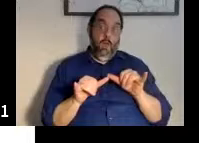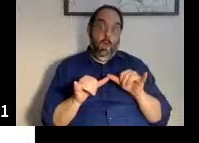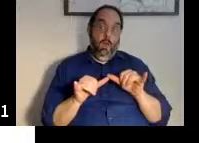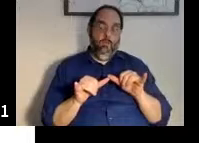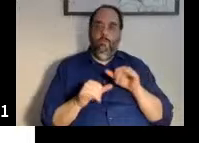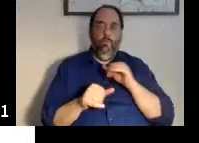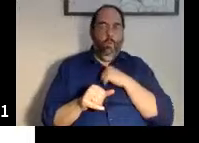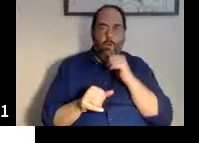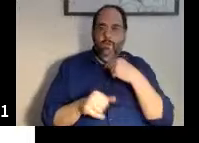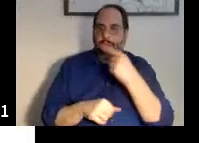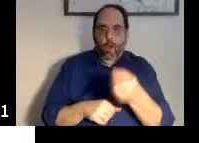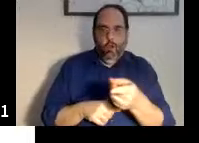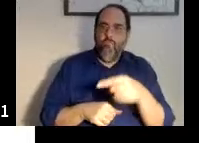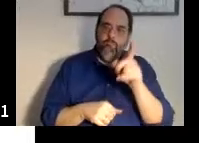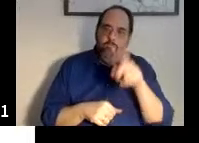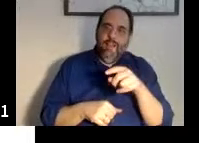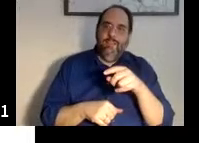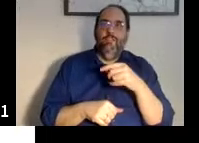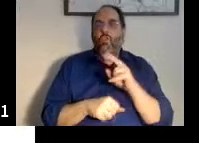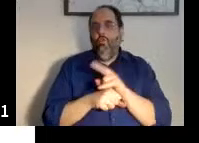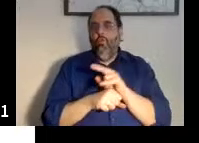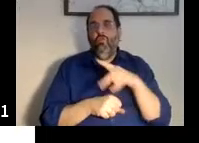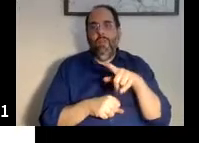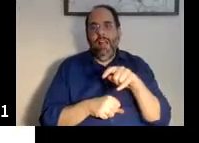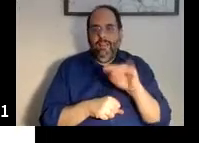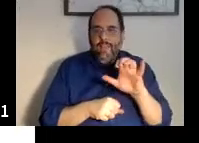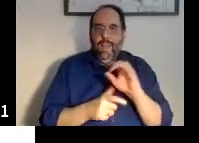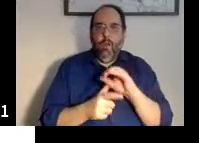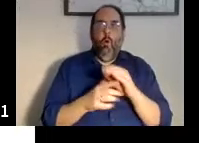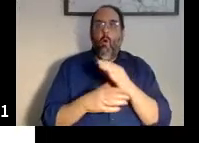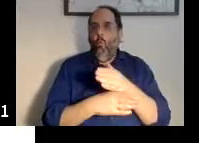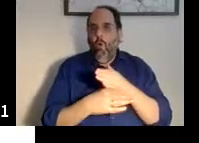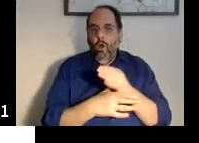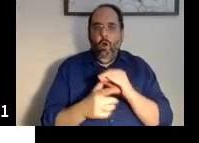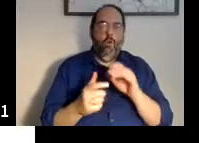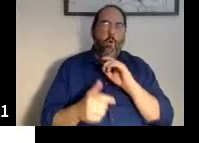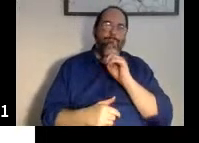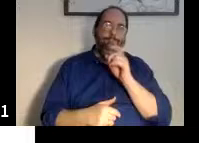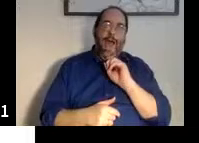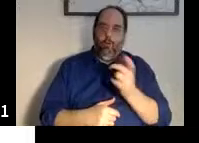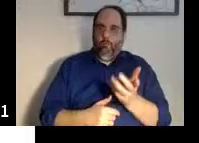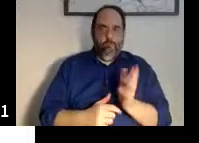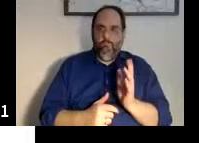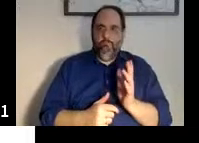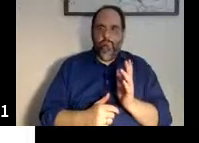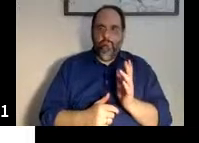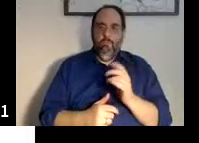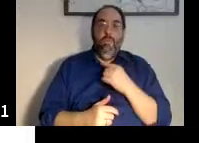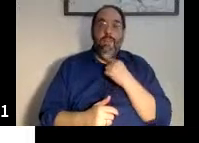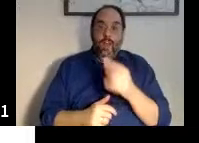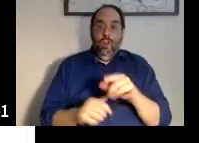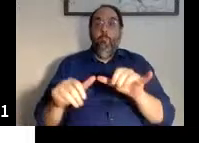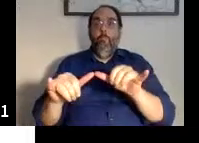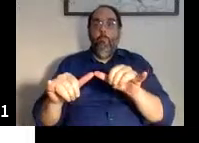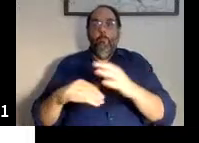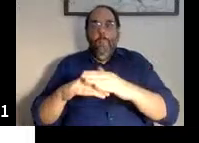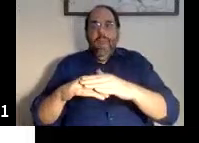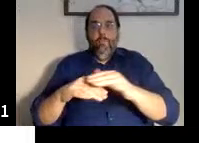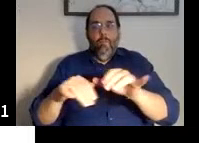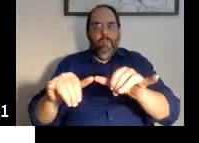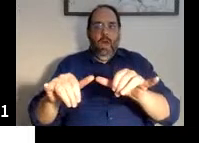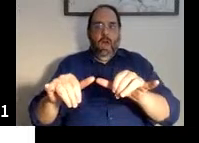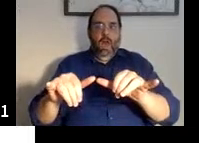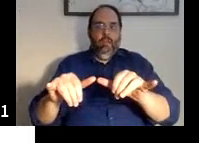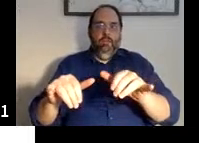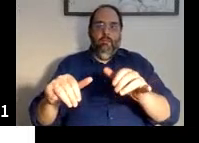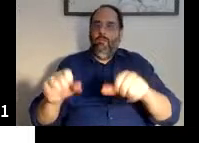don't tell you it has to be plastic, wood, or metal. Um, we tell you what the minimum sizes are. They could be in the